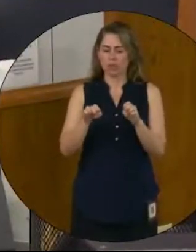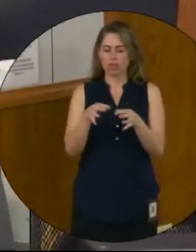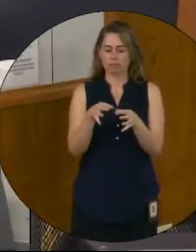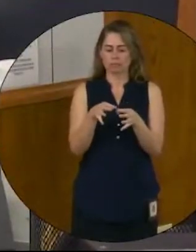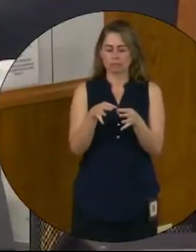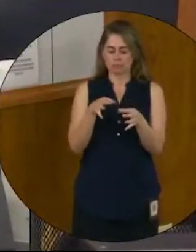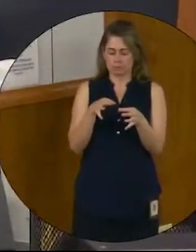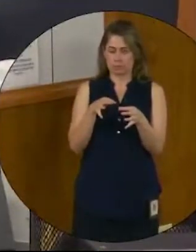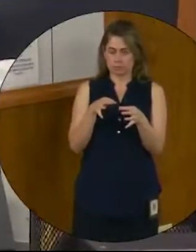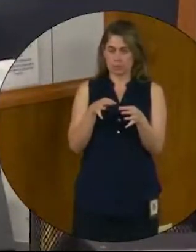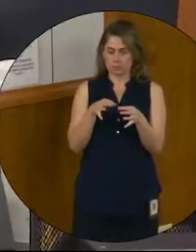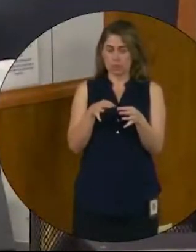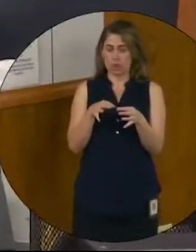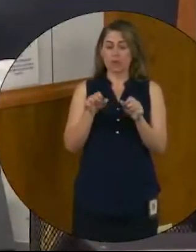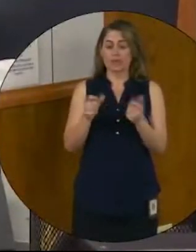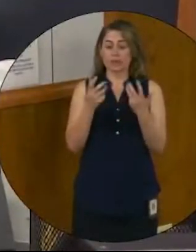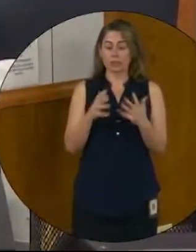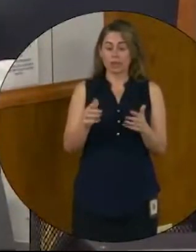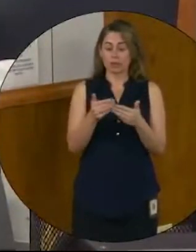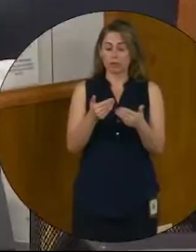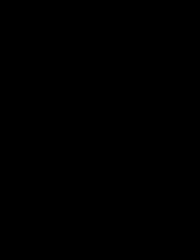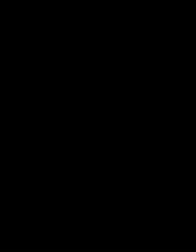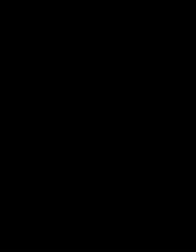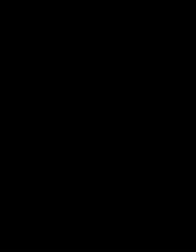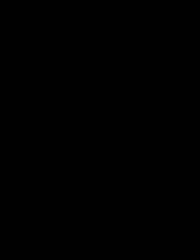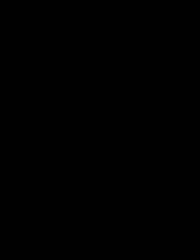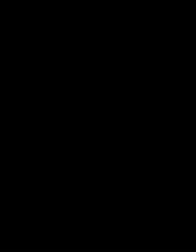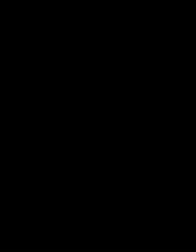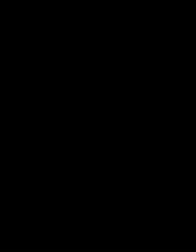can complete it by October 1st.